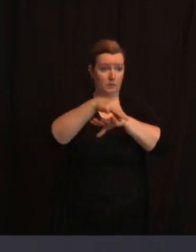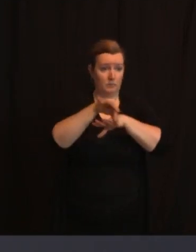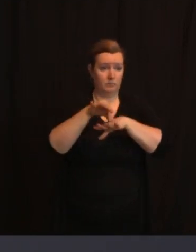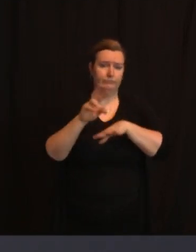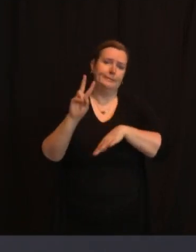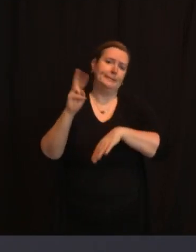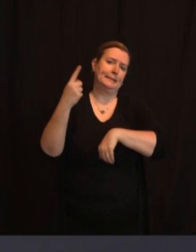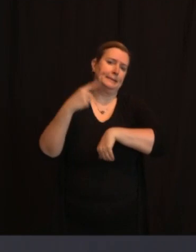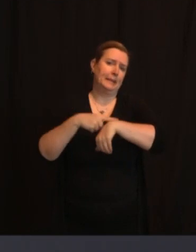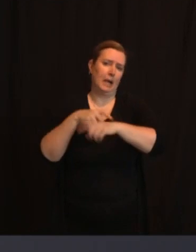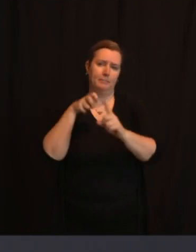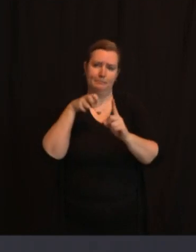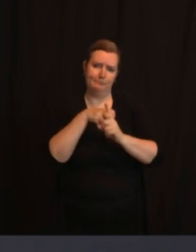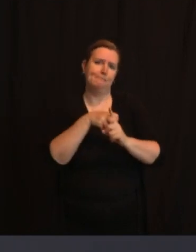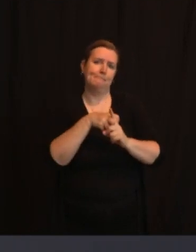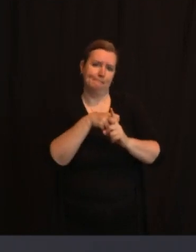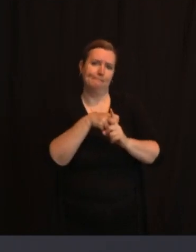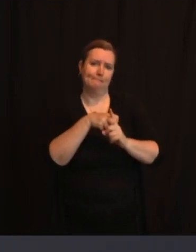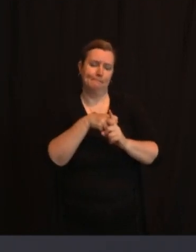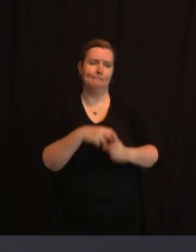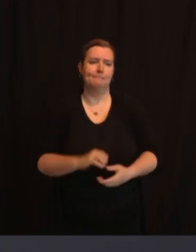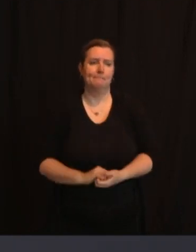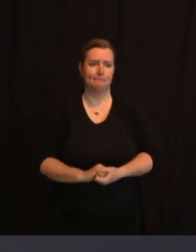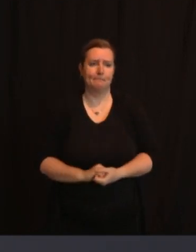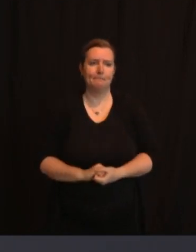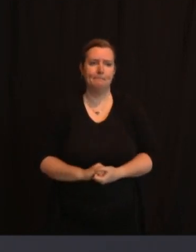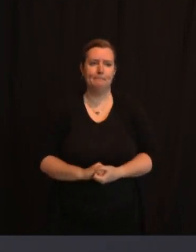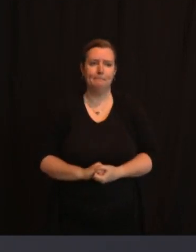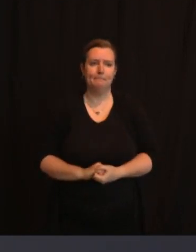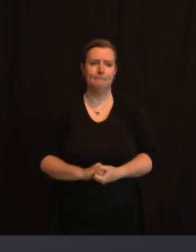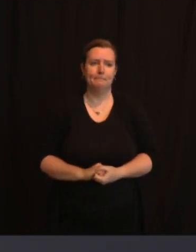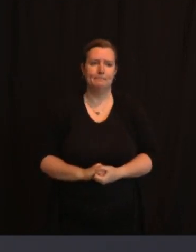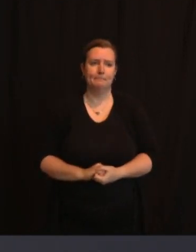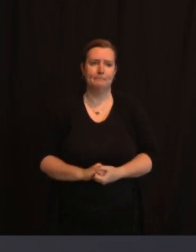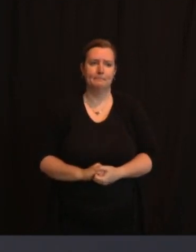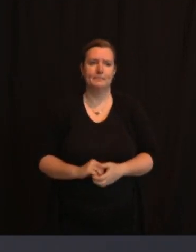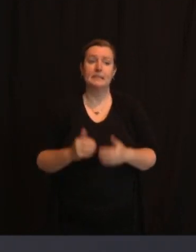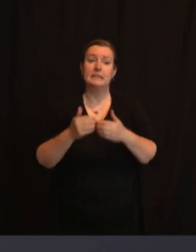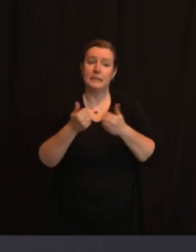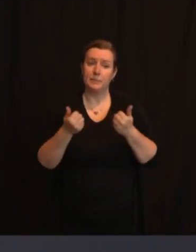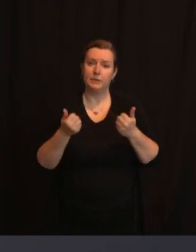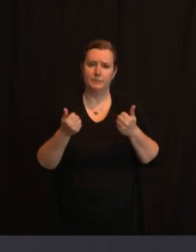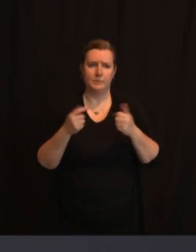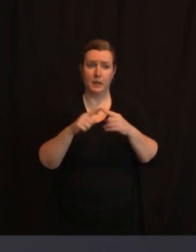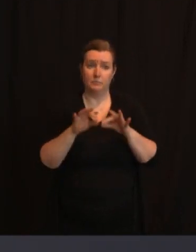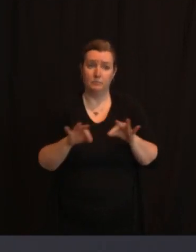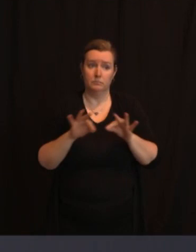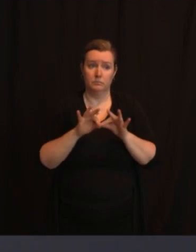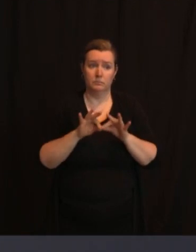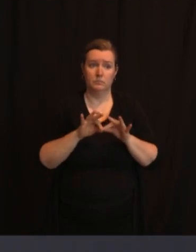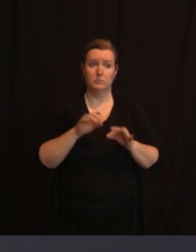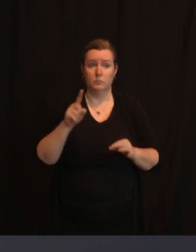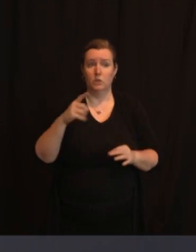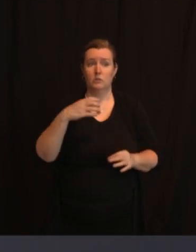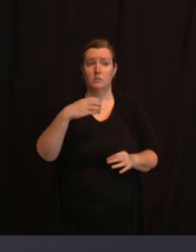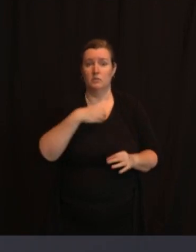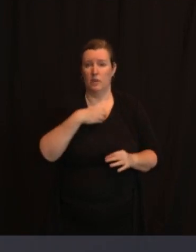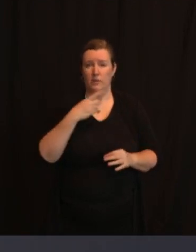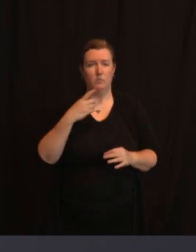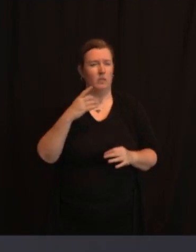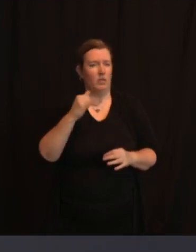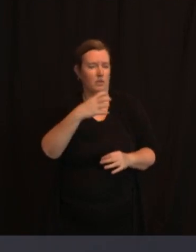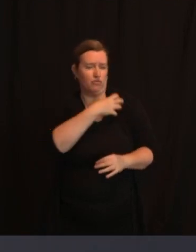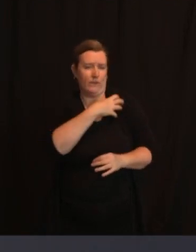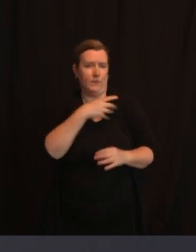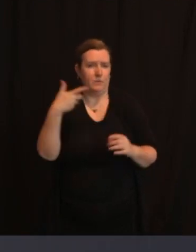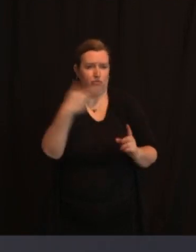open. And just on a separate, but I think important note, our trooper that was shot last weekend expects to be